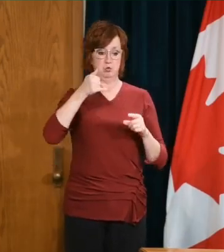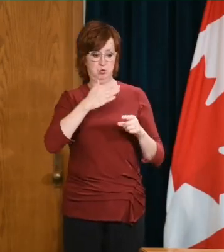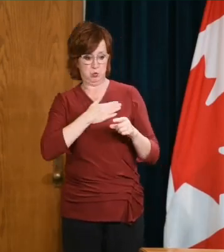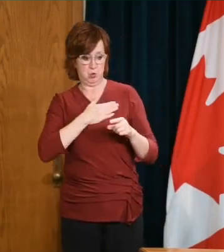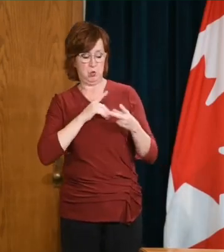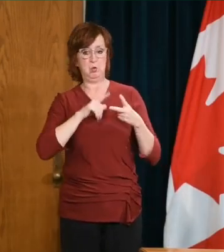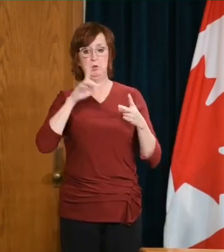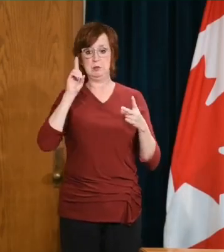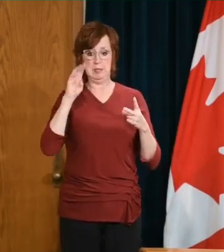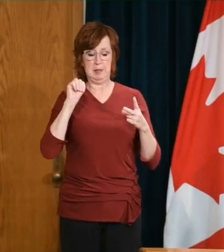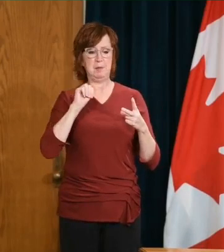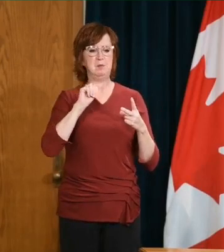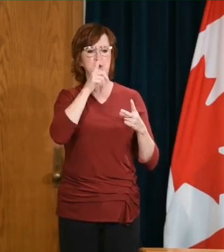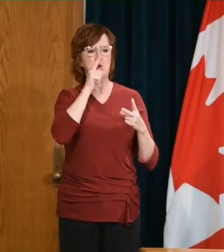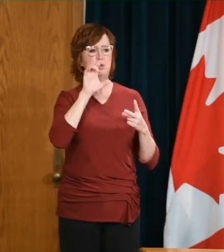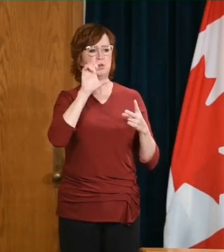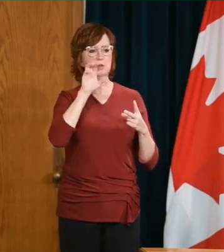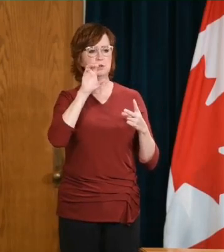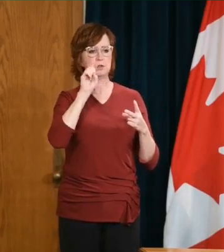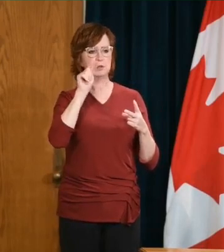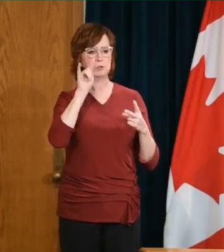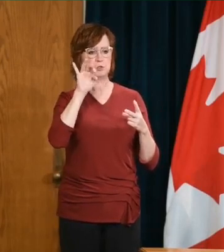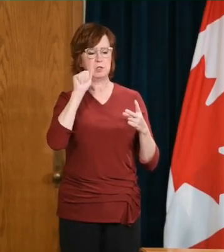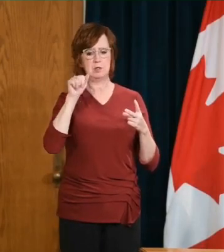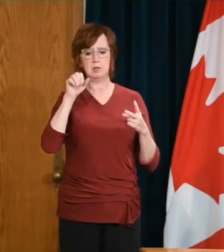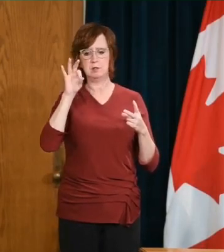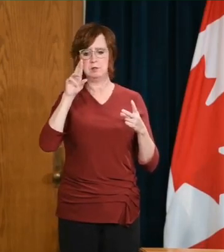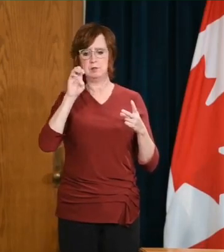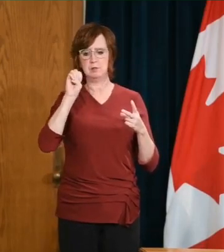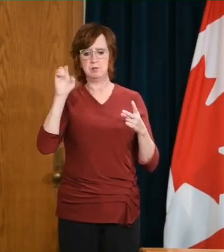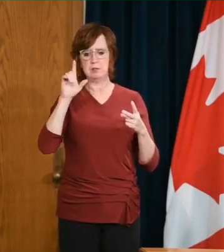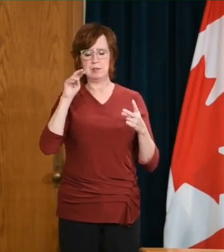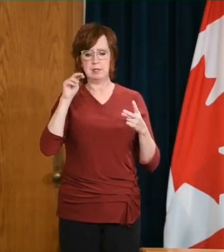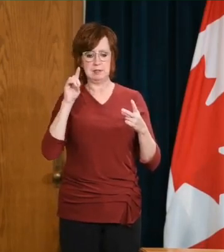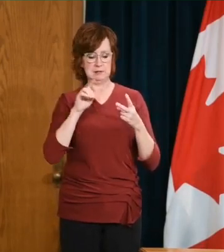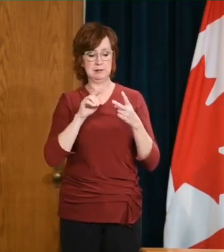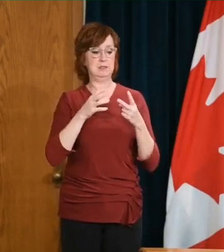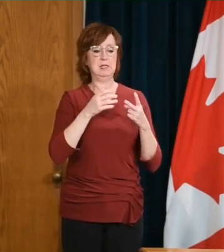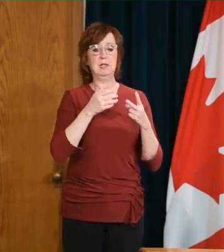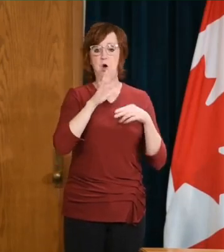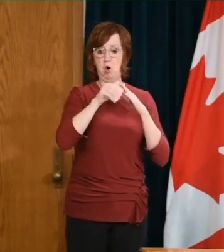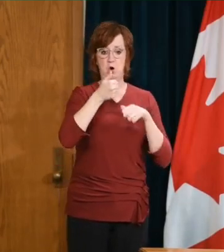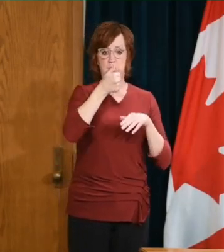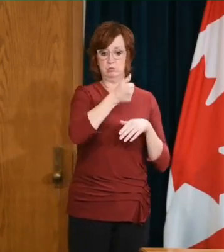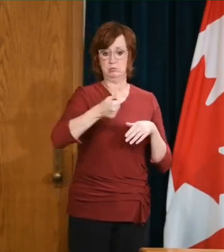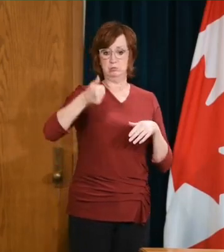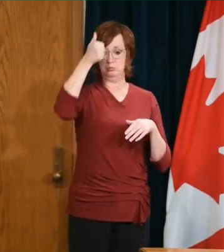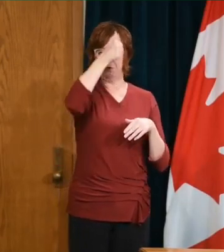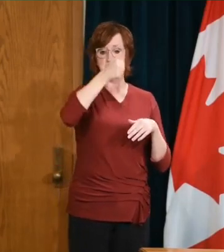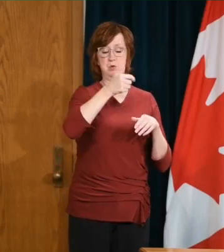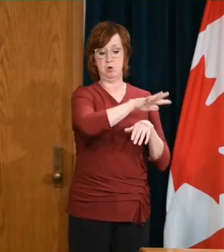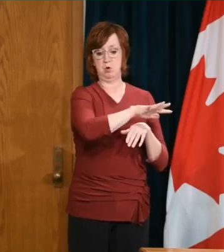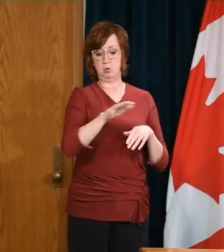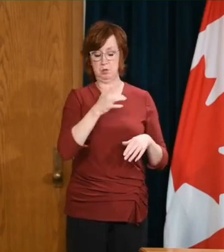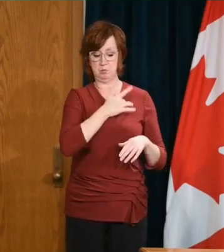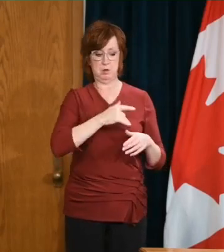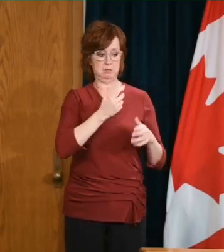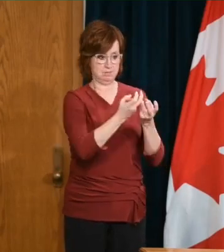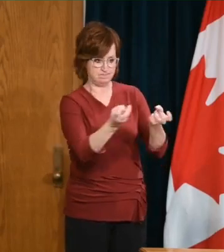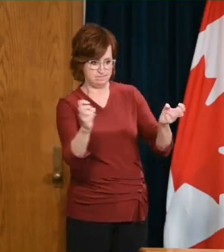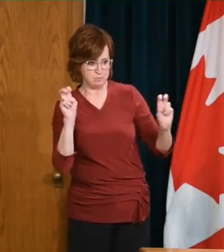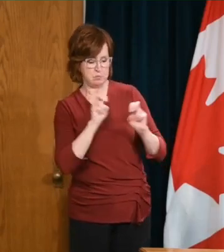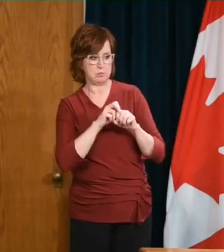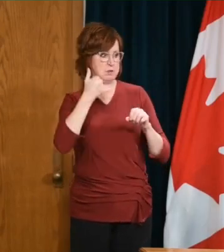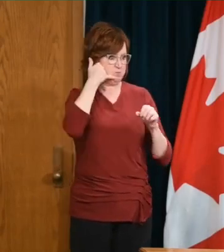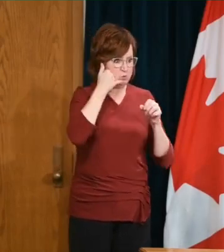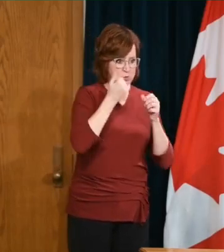Deputy Prime Minister, Chrystia Freeland. We discussed a number of items, including the shared challenges that we are facing as provincial and